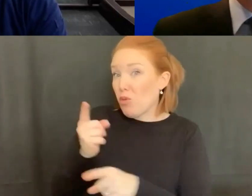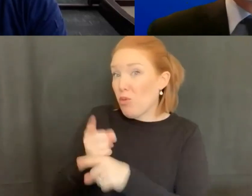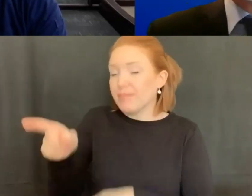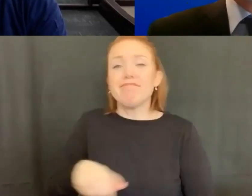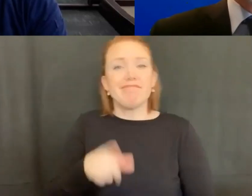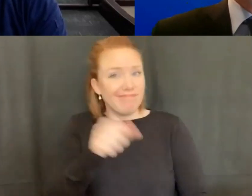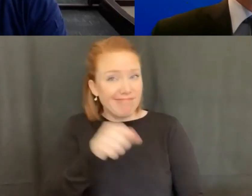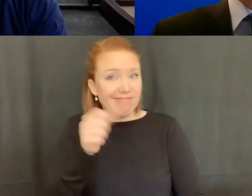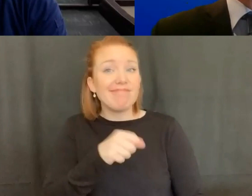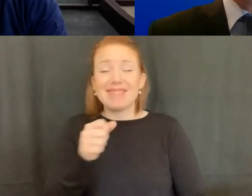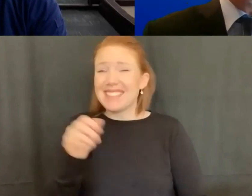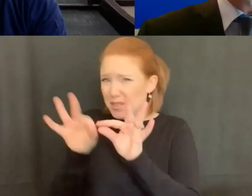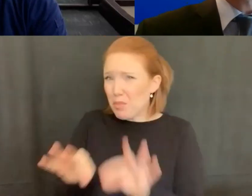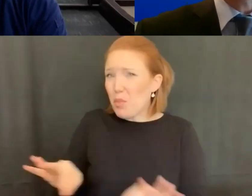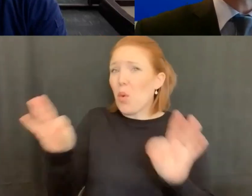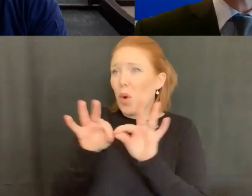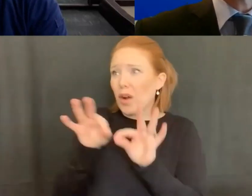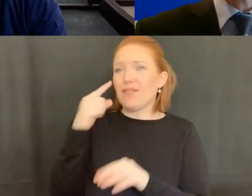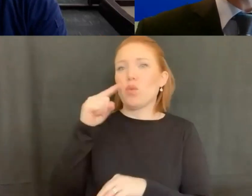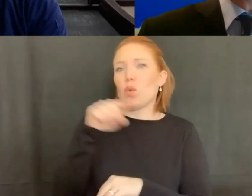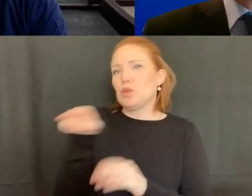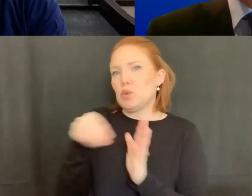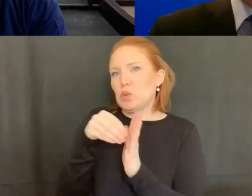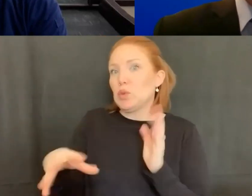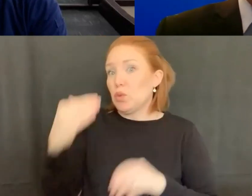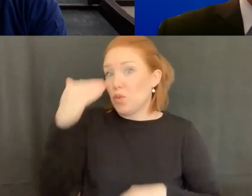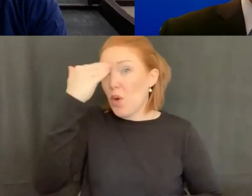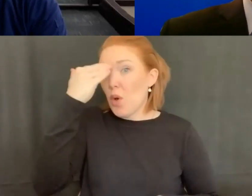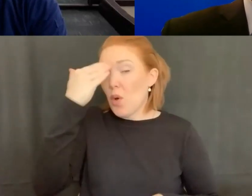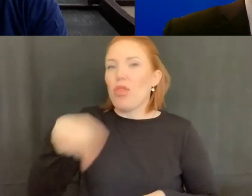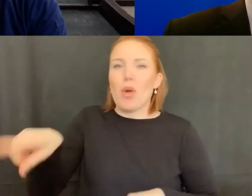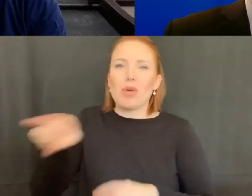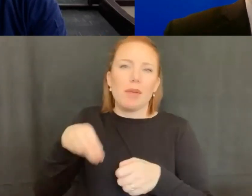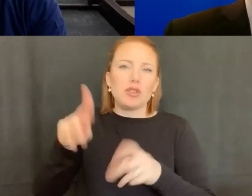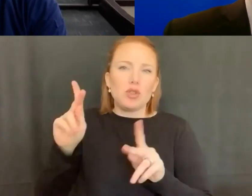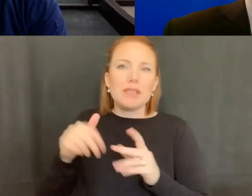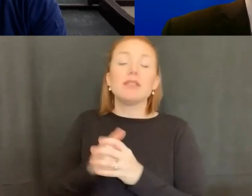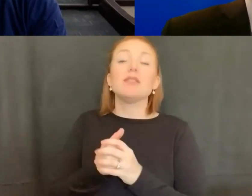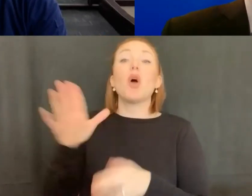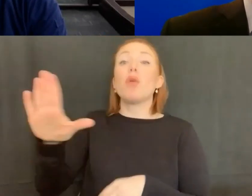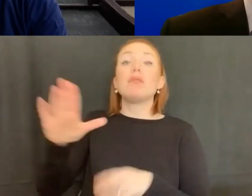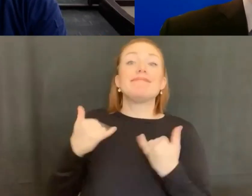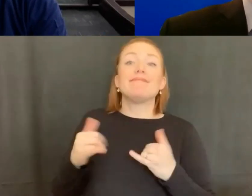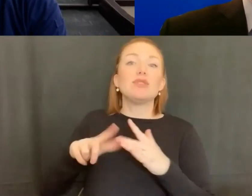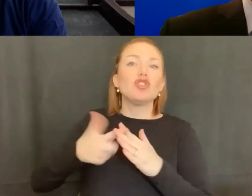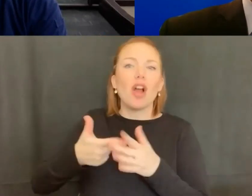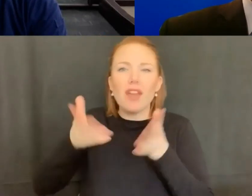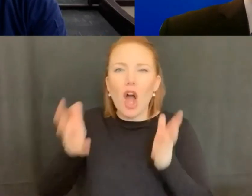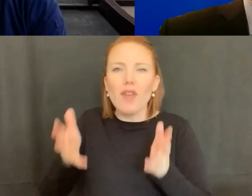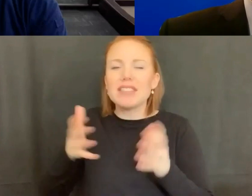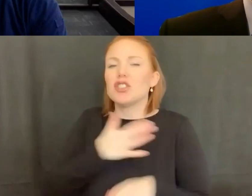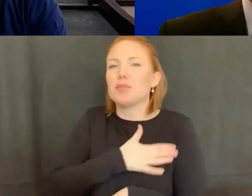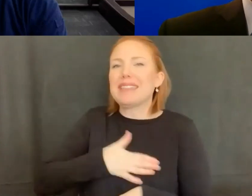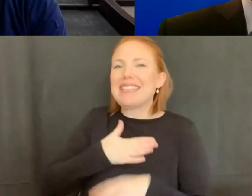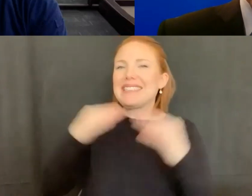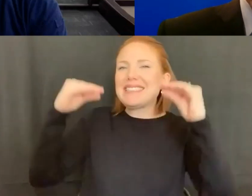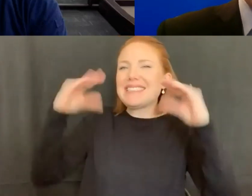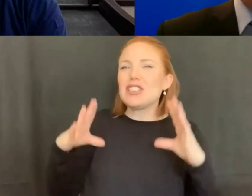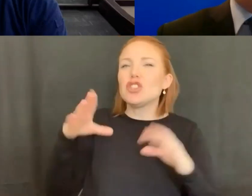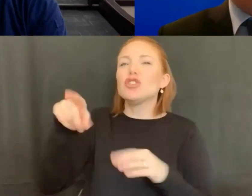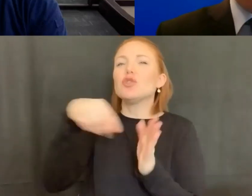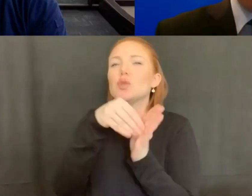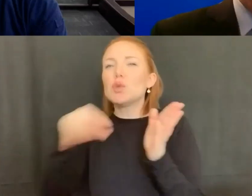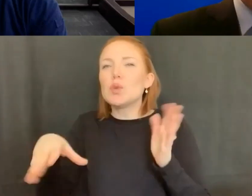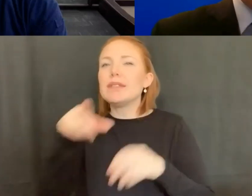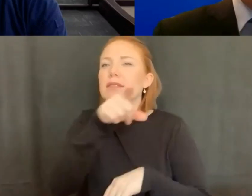think that's important as students know. Now, as we get into our conversation, what I'd encourage the students and teachers to do, please go to the Q&A area